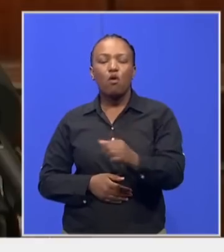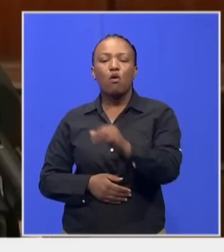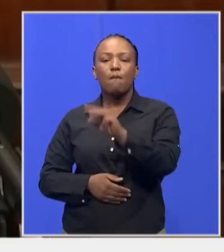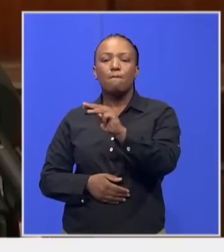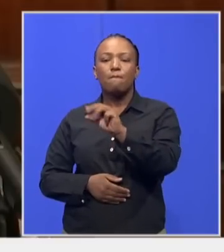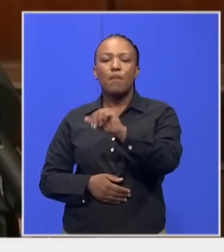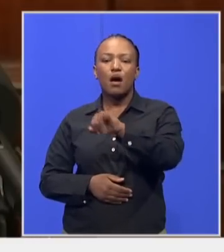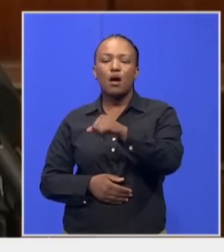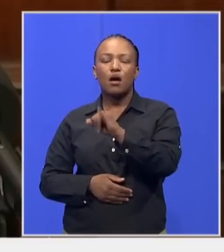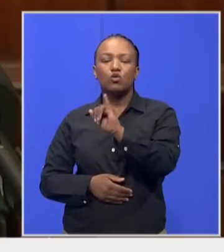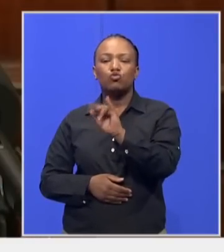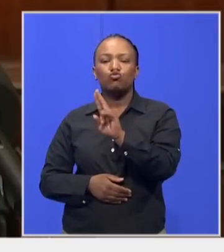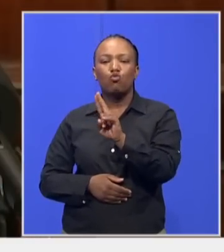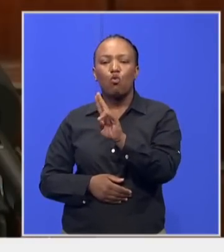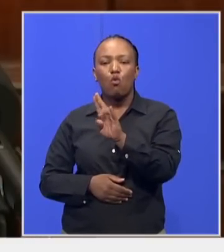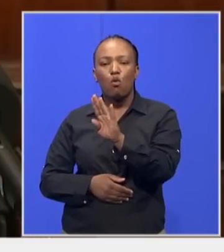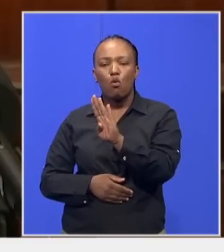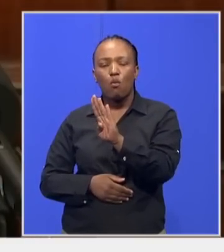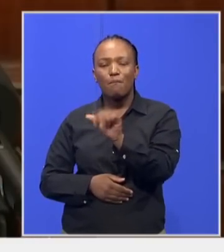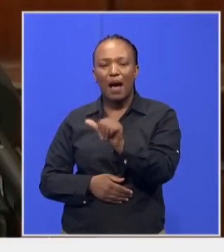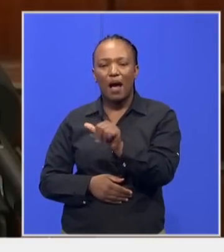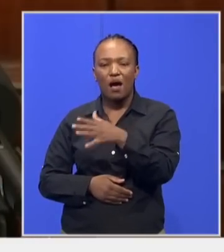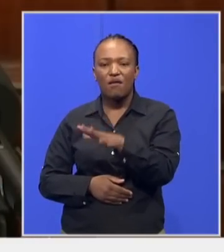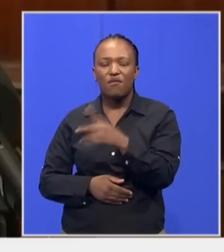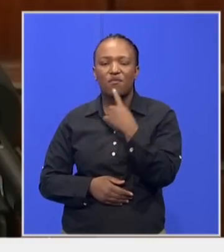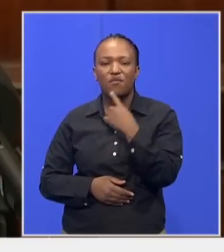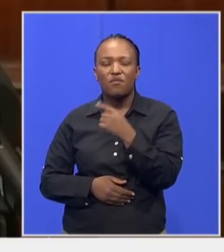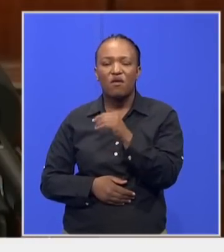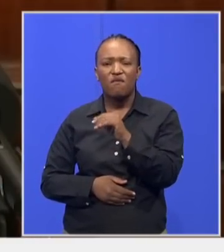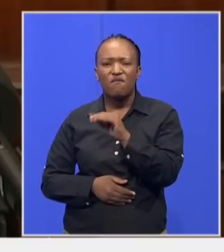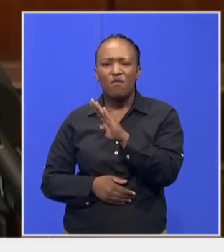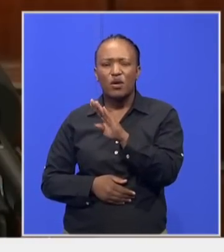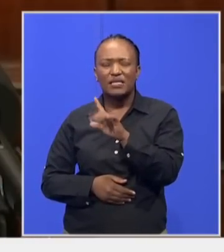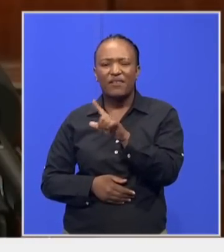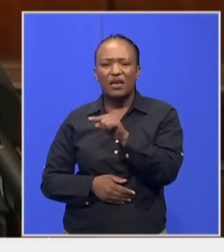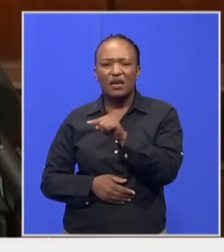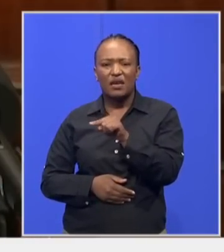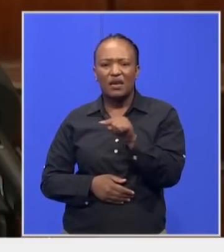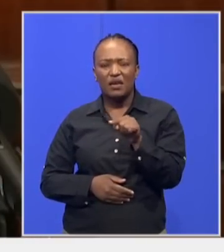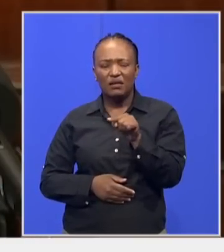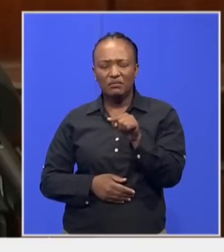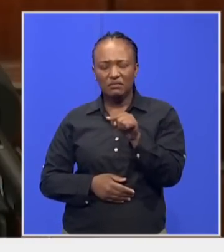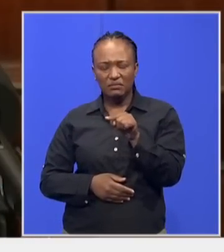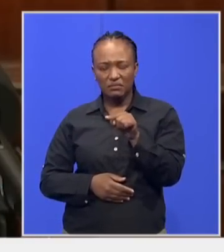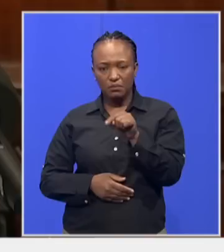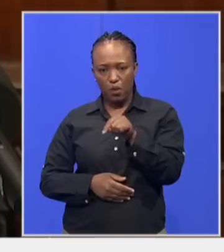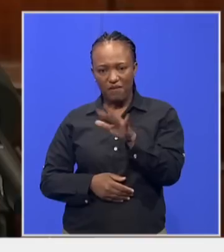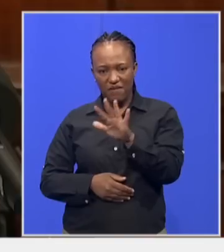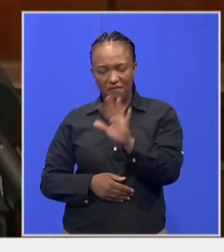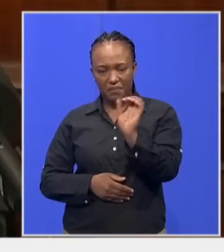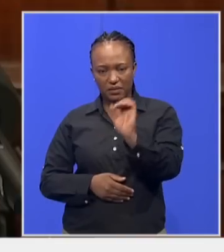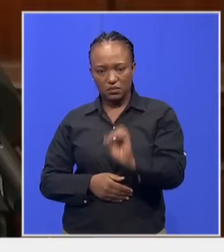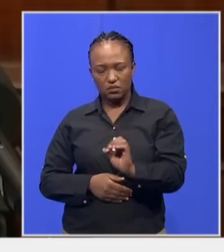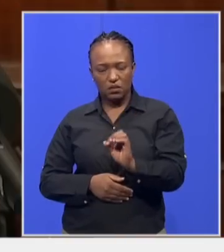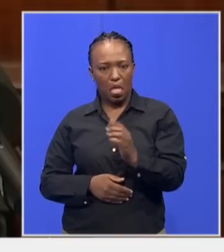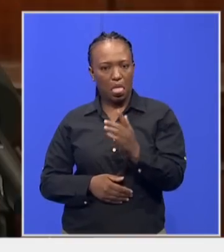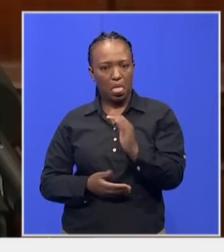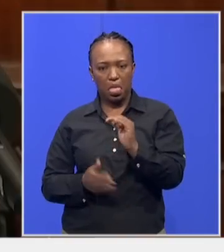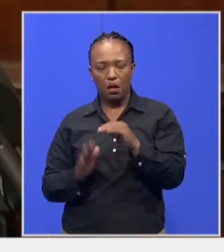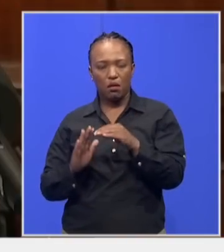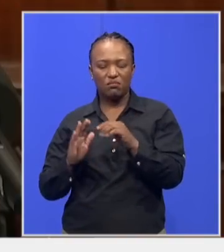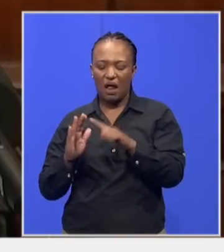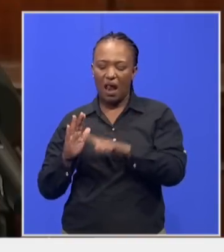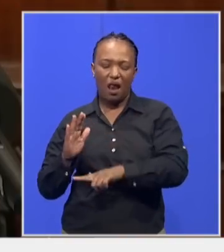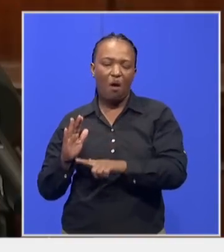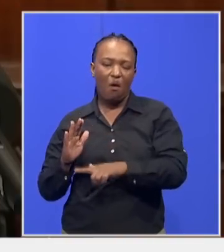our displeasure that we can't be operating at 47.95%, which is still lower than the average of the installed fleet